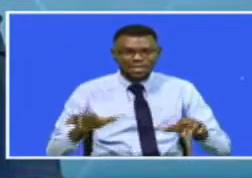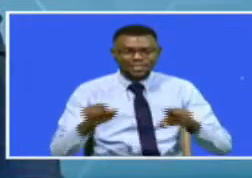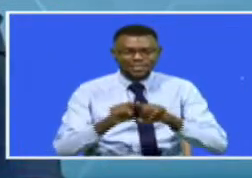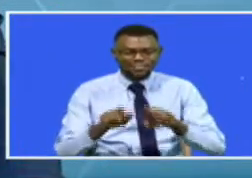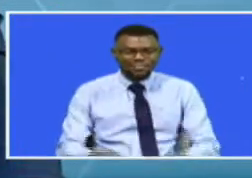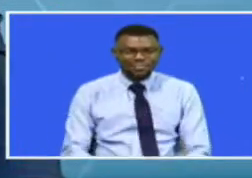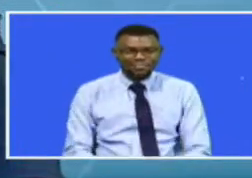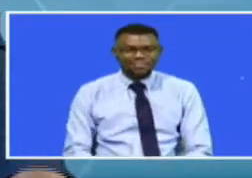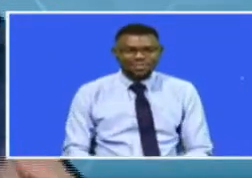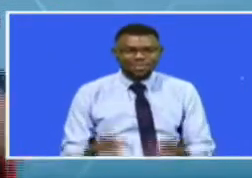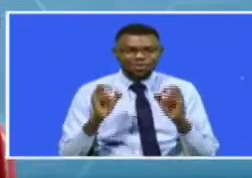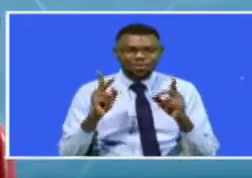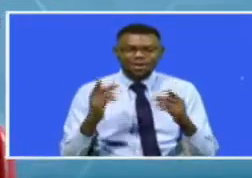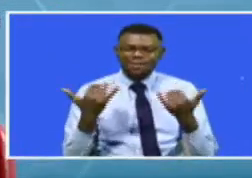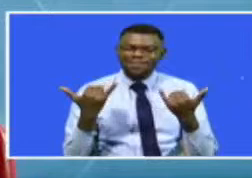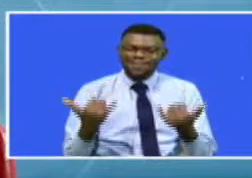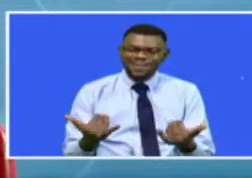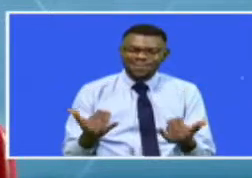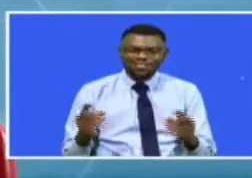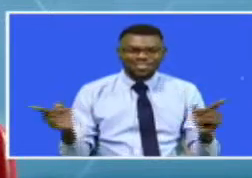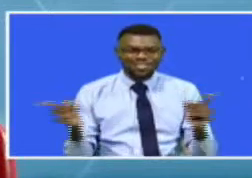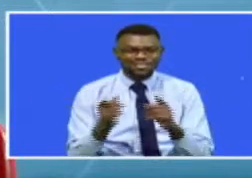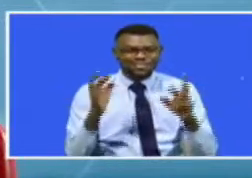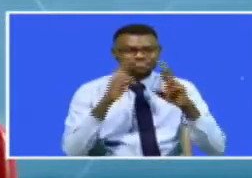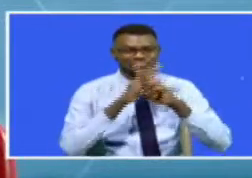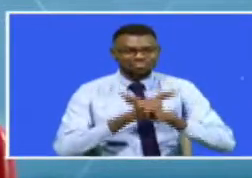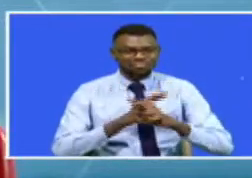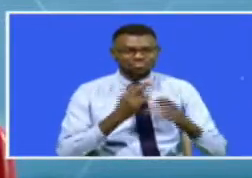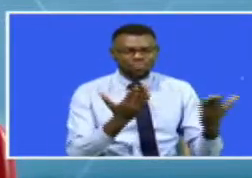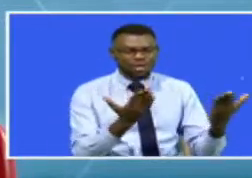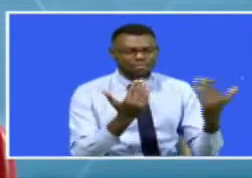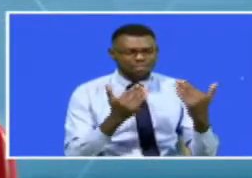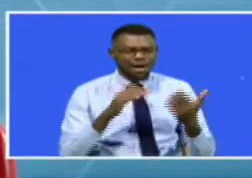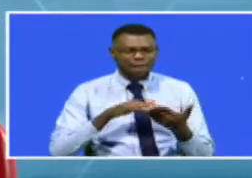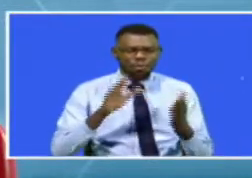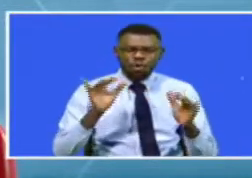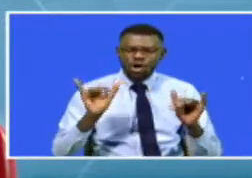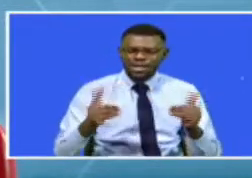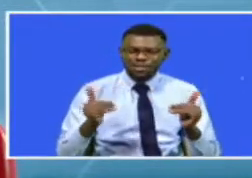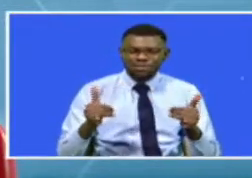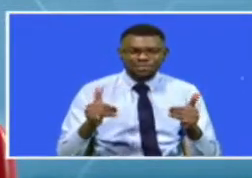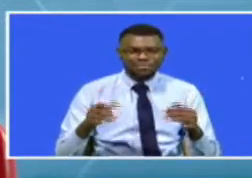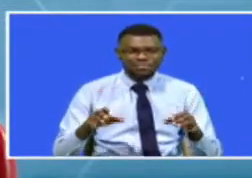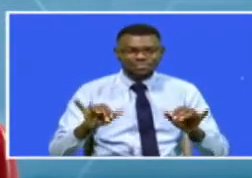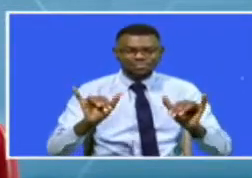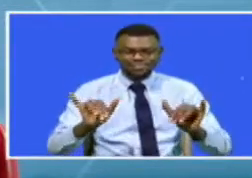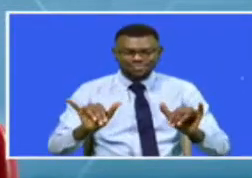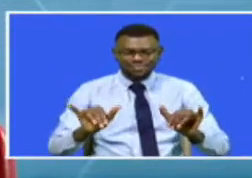All right, and on that note, we take a short break. We'll be back with more news on the other side.